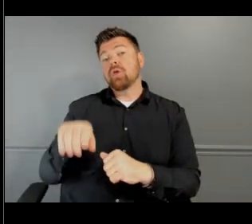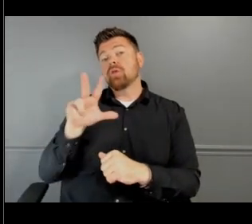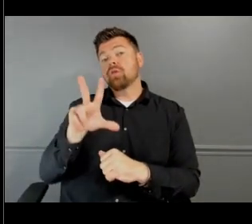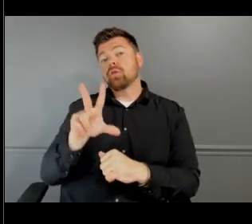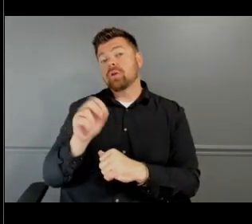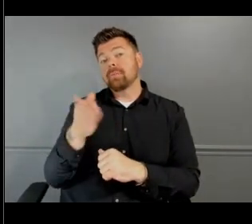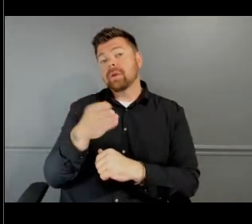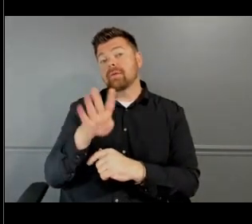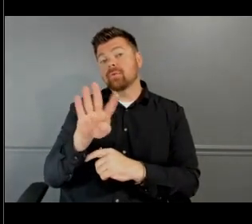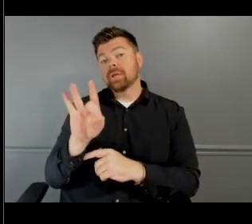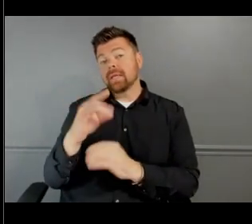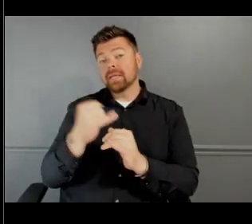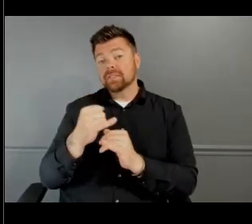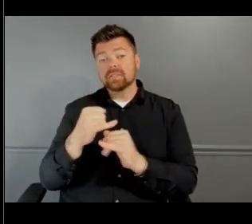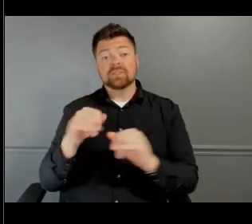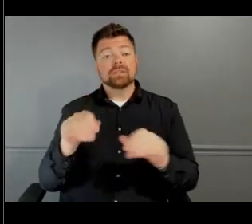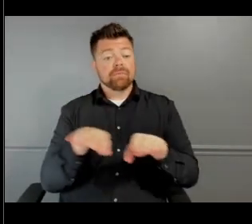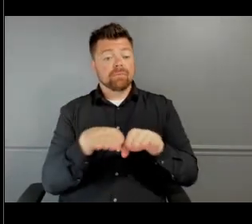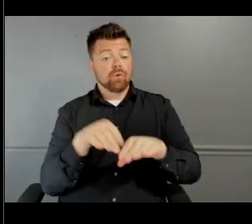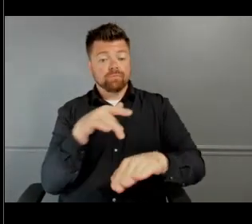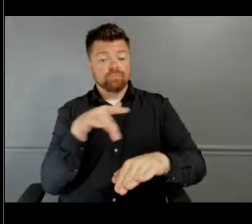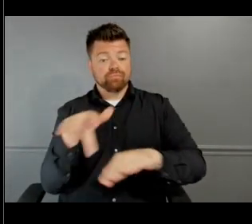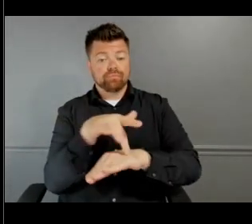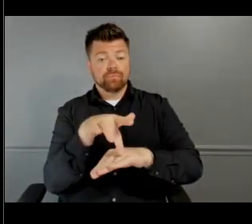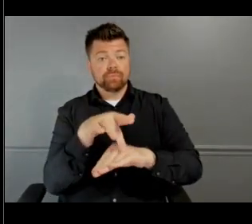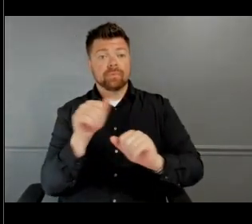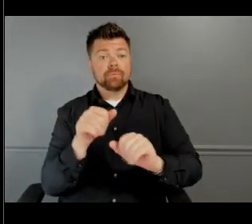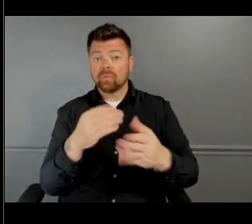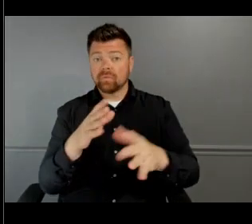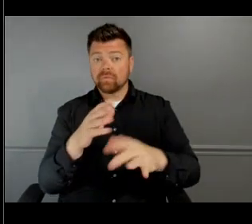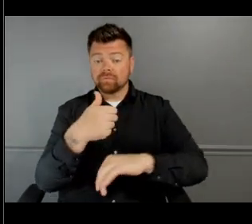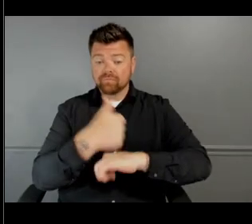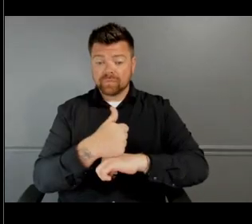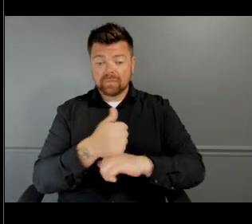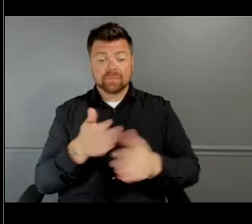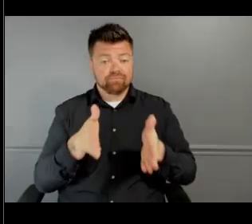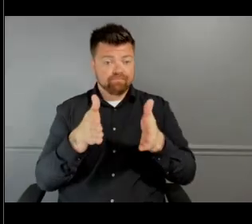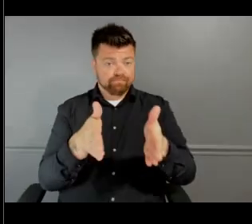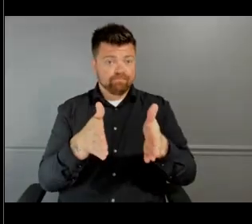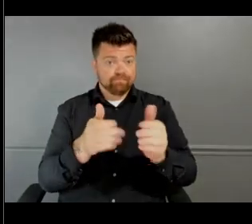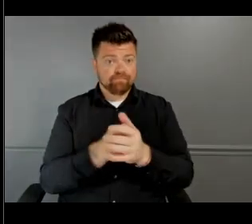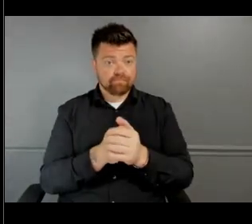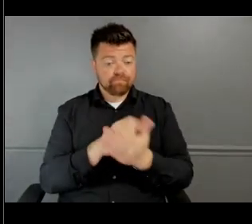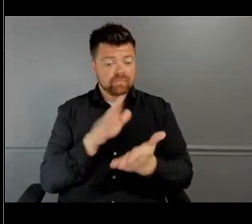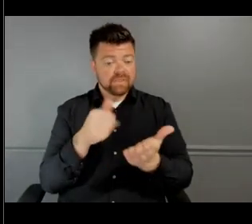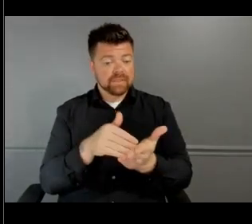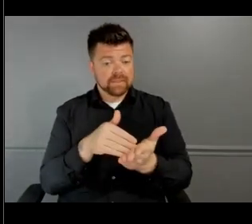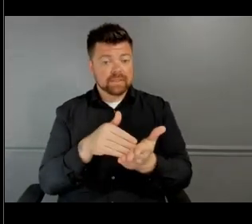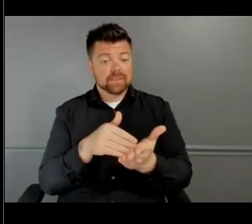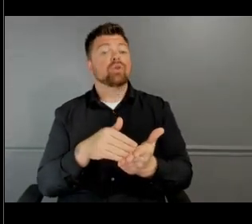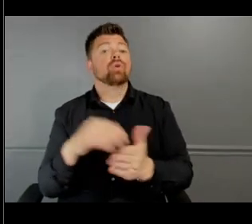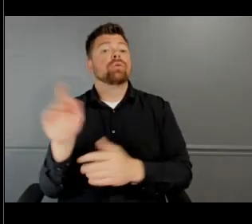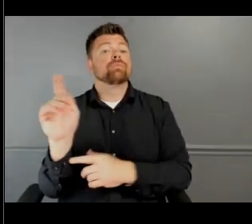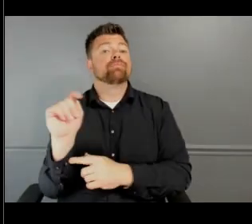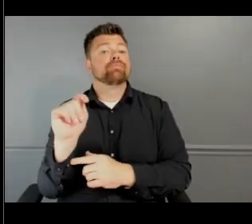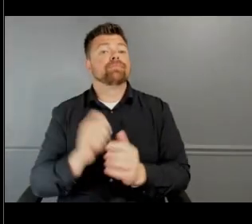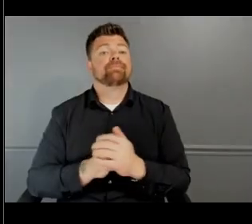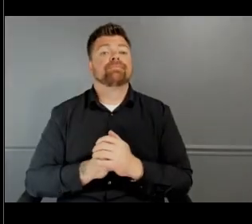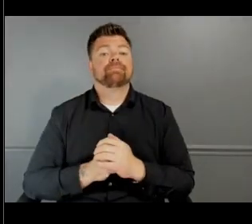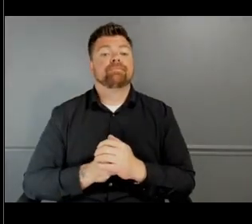of clear floor space provided parallel to and centered on the lavatory.